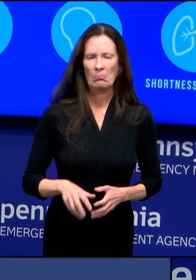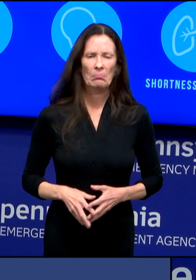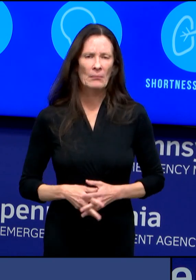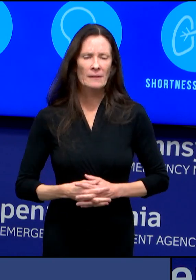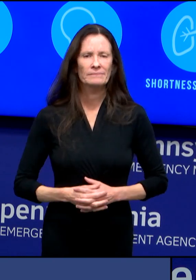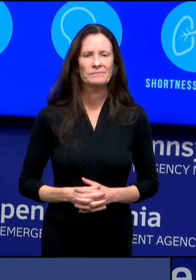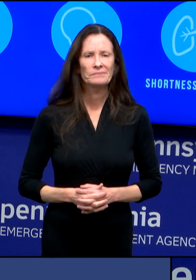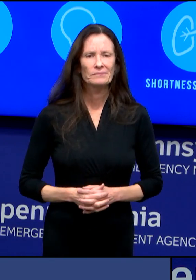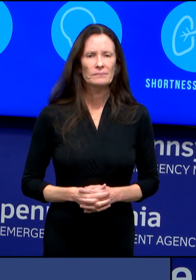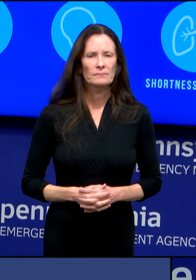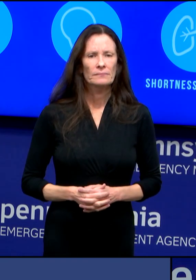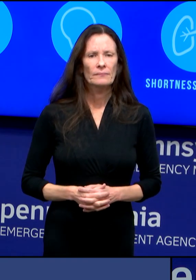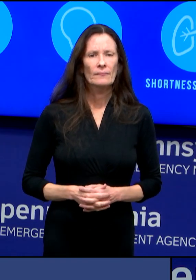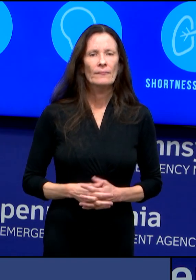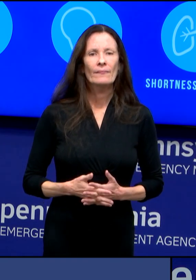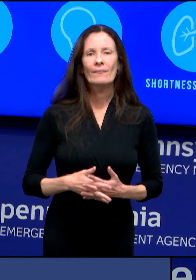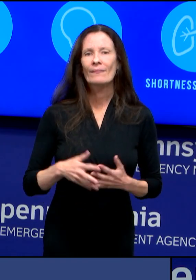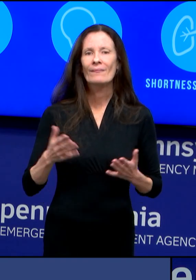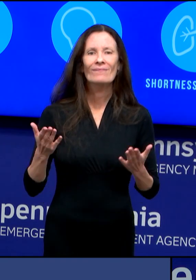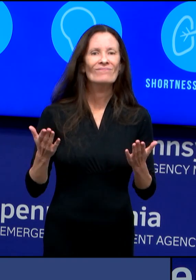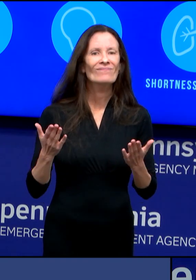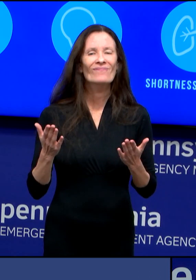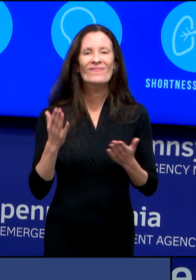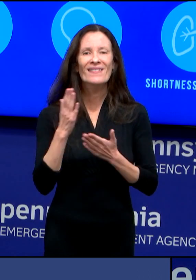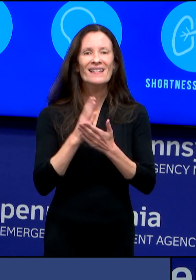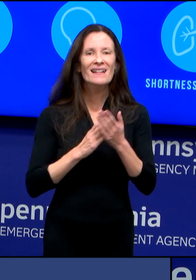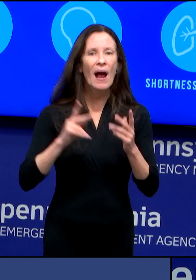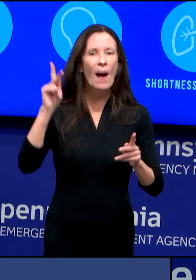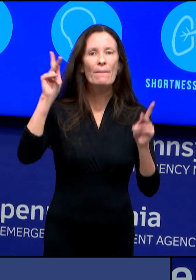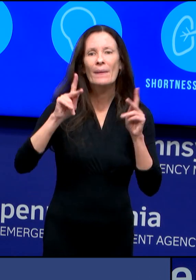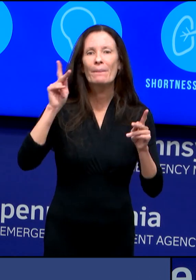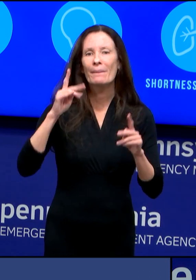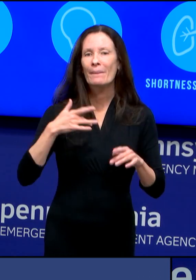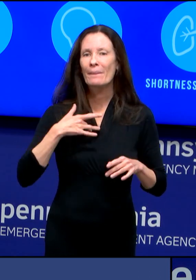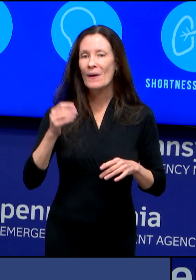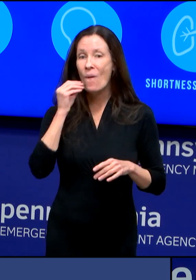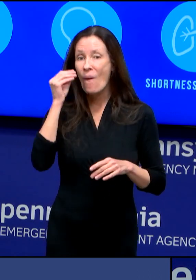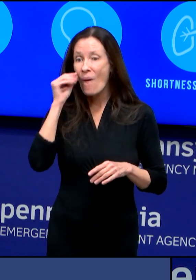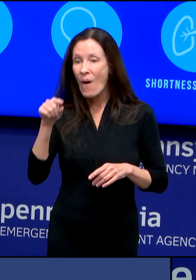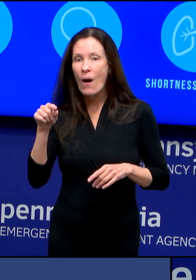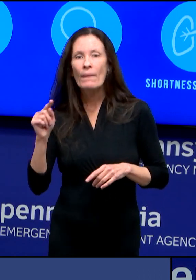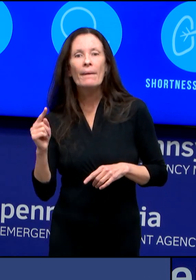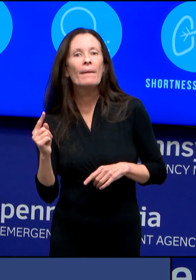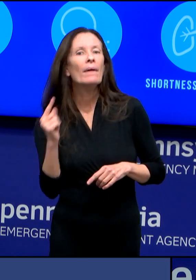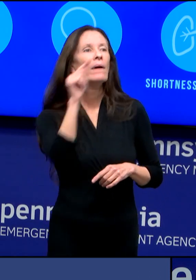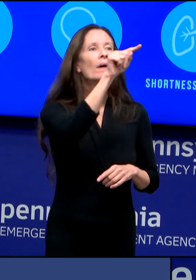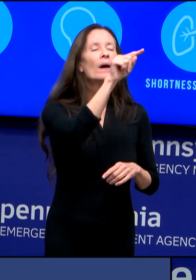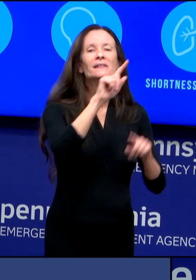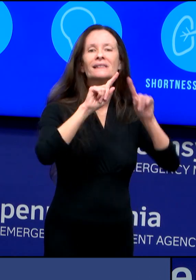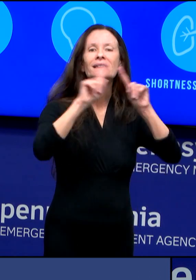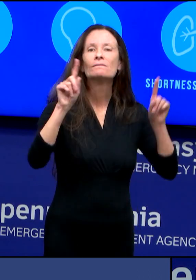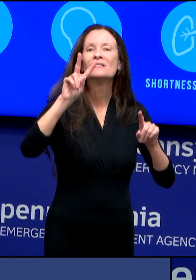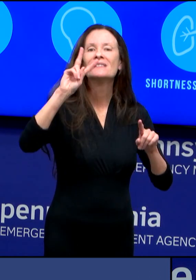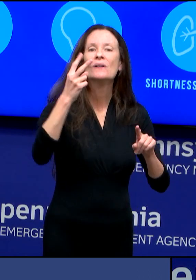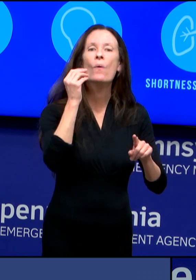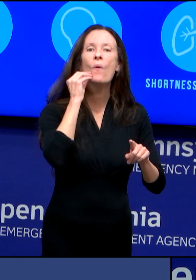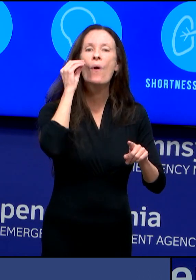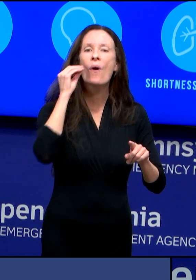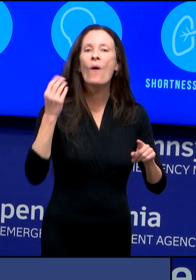have any guidance to issue to people who still may be traveling to their other homes? Are we considering some kind of domestic